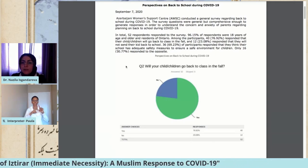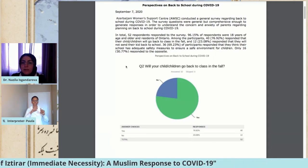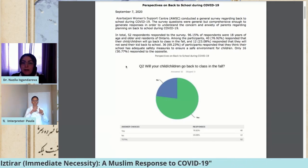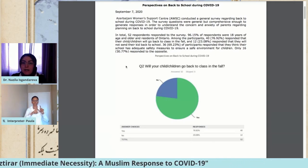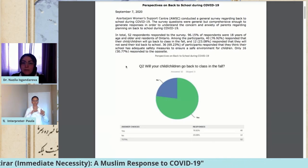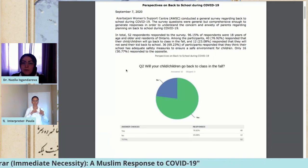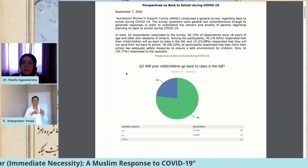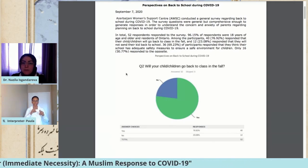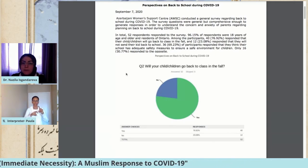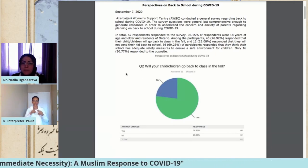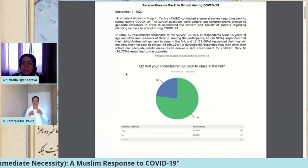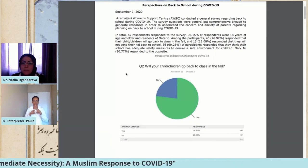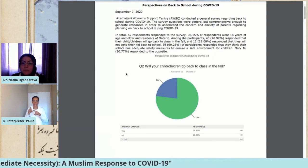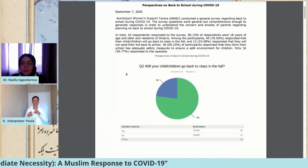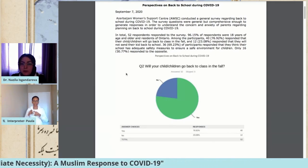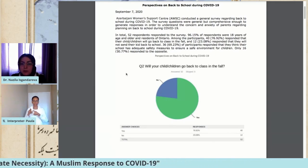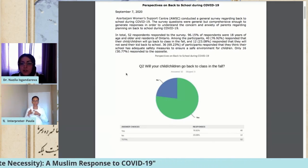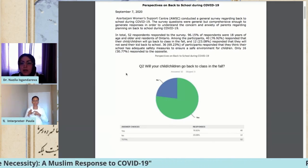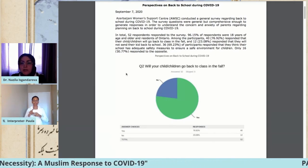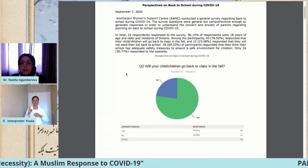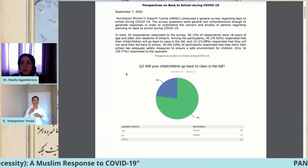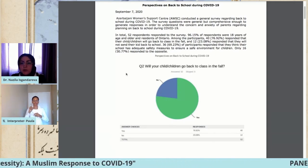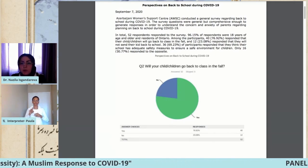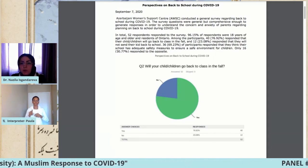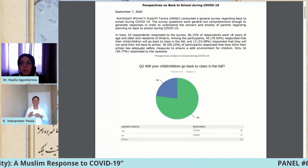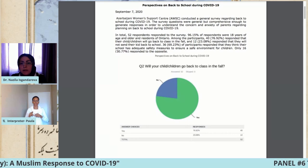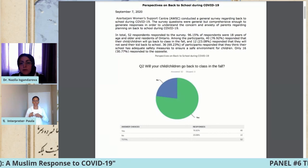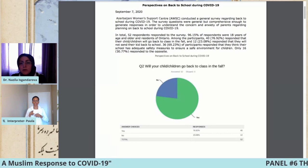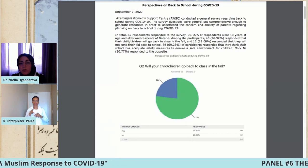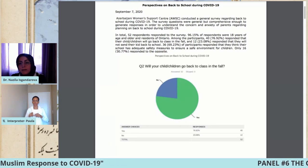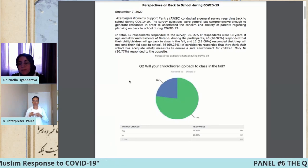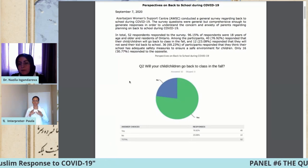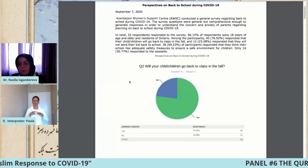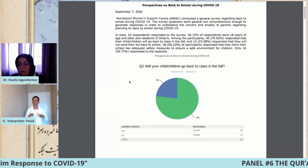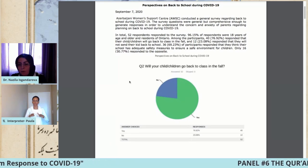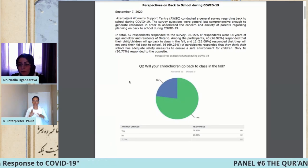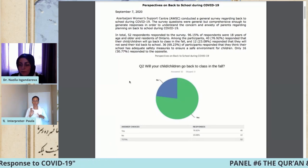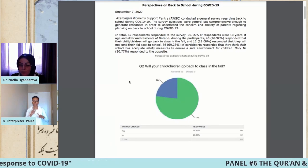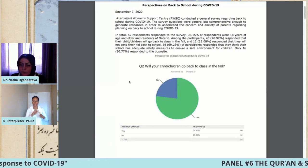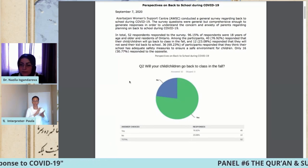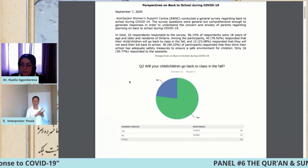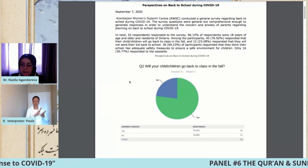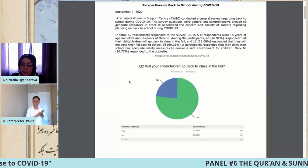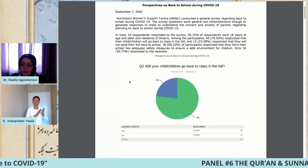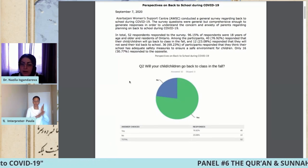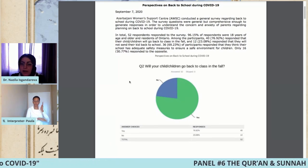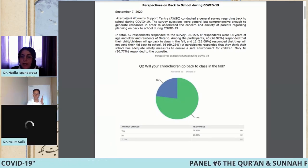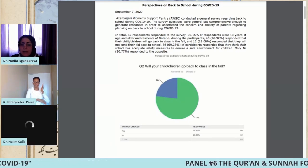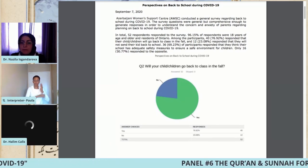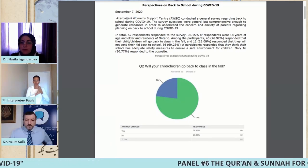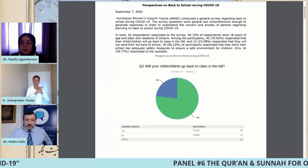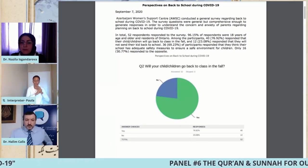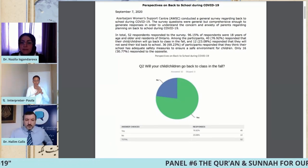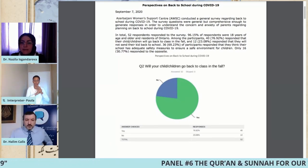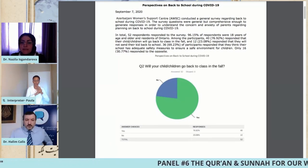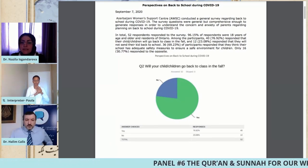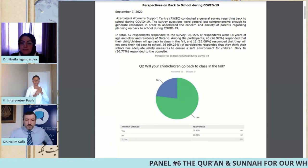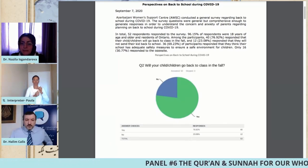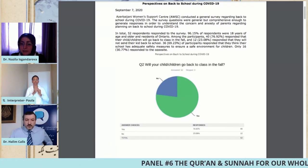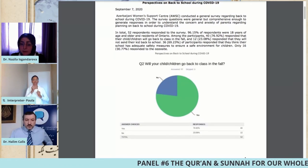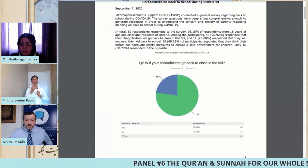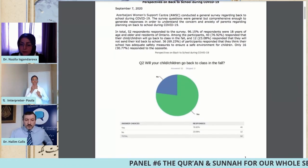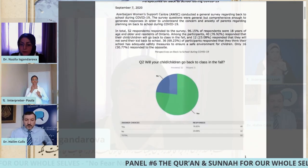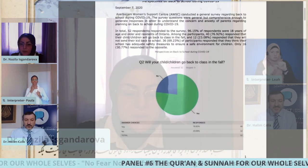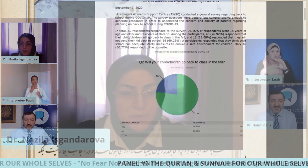first question they asked from the participants, will your children go back to class in the fall, so in September? And majority said